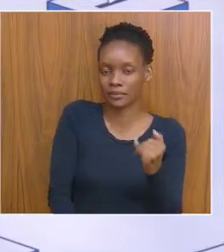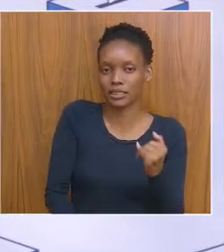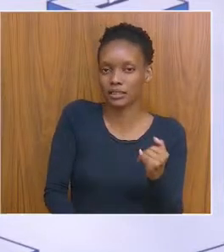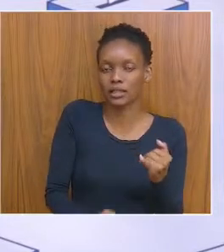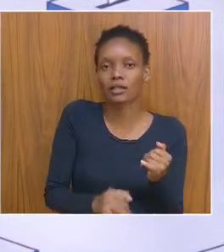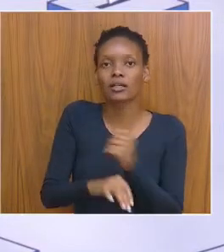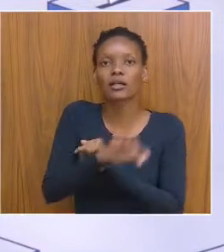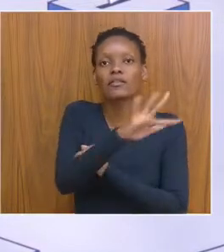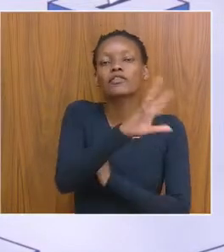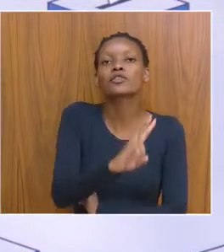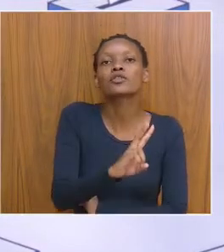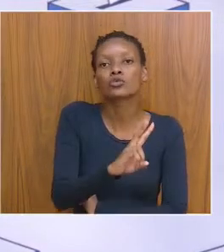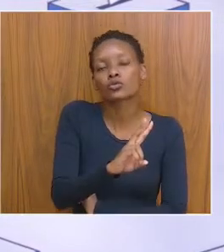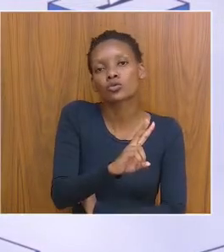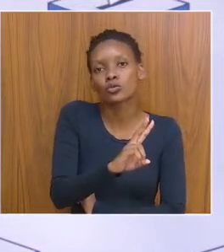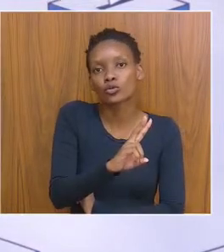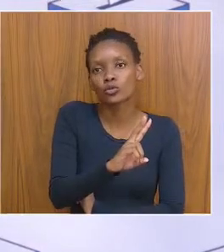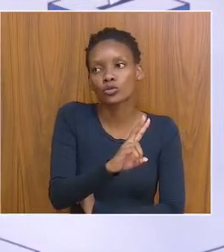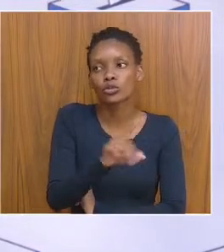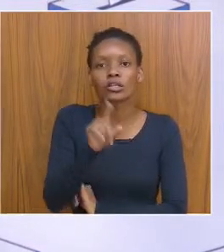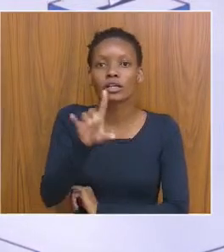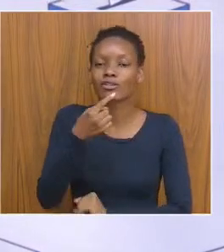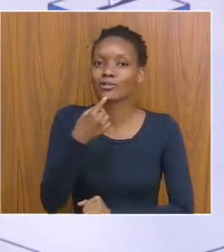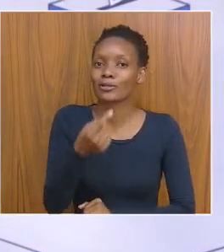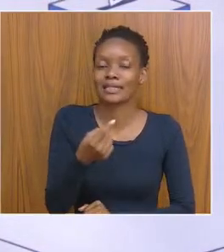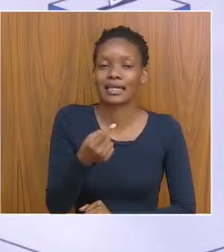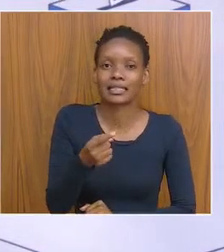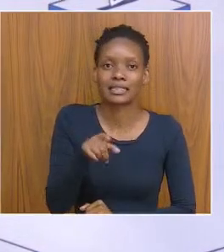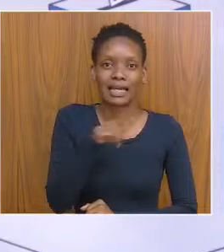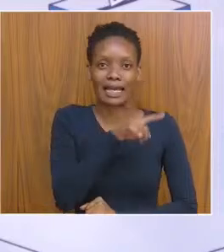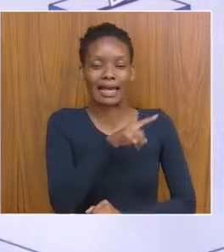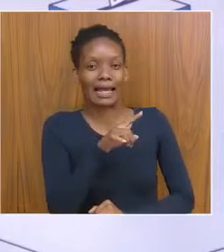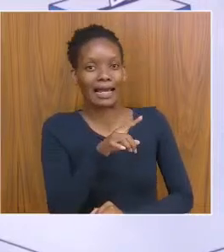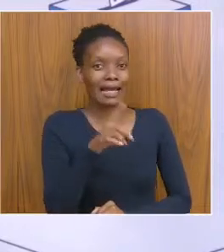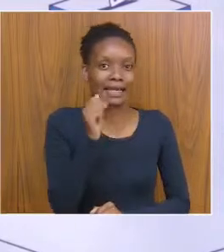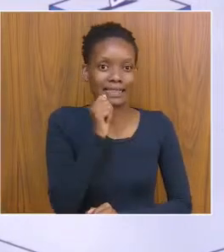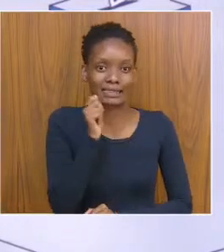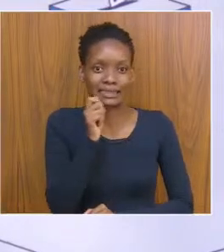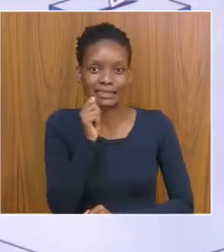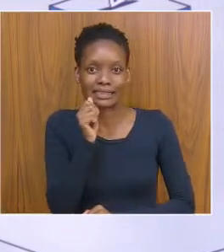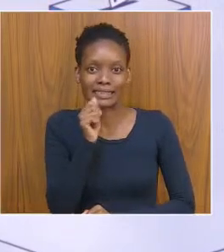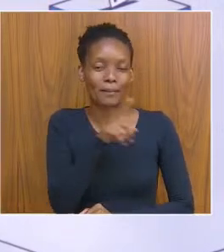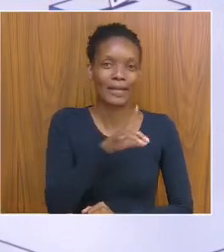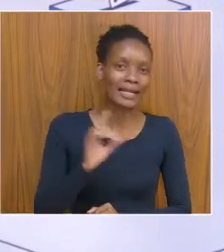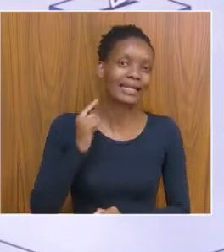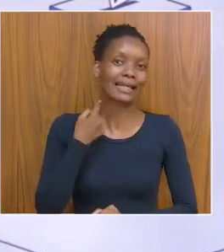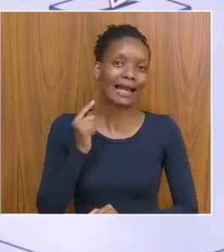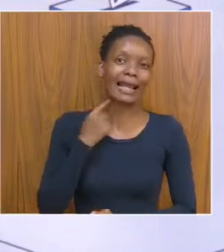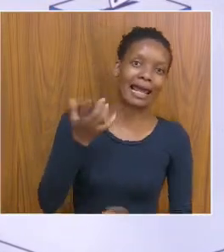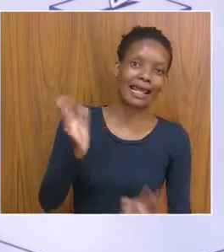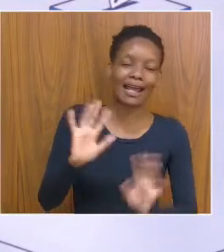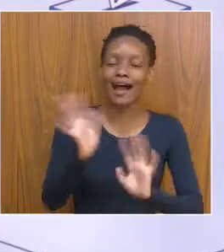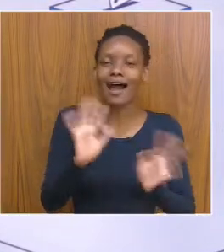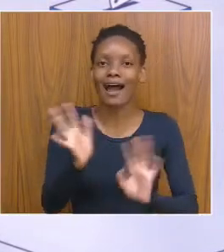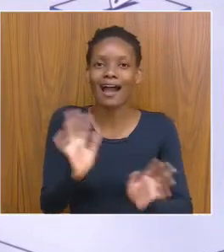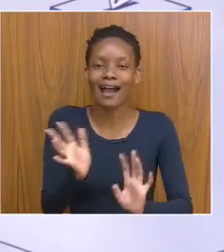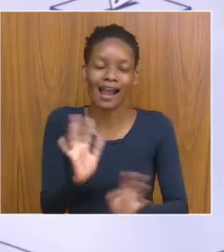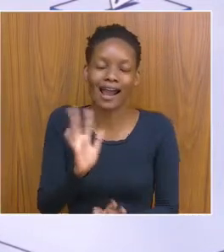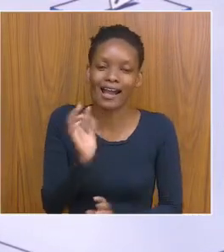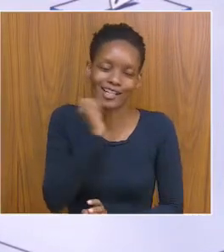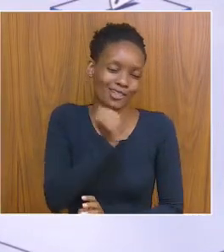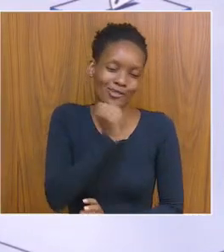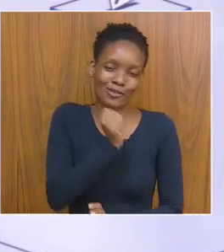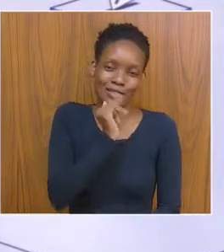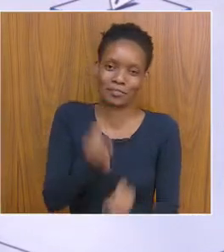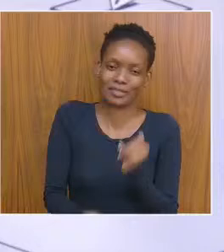52. So don't say that gentleman has a knack of misleading the nation. That's not the point.